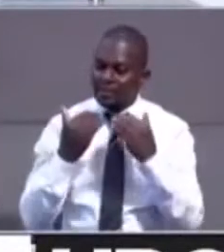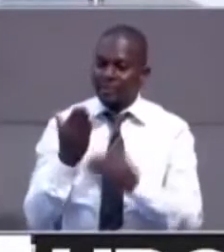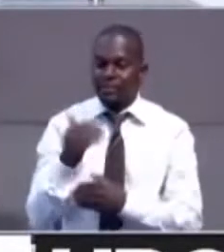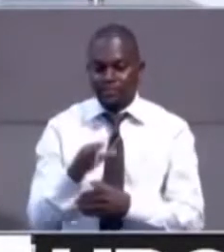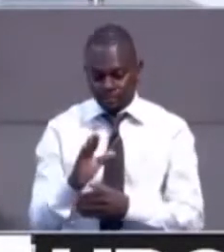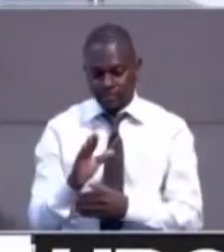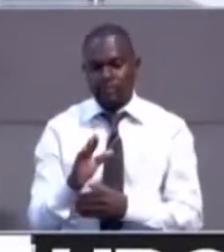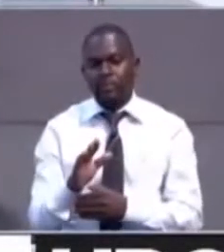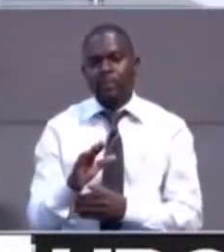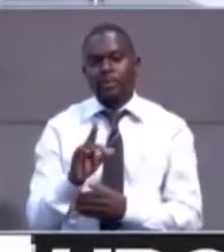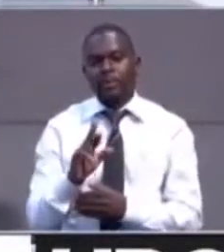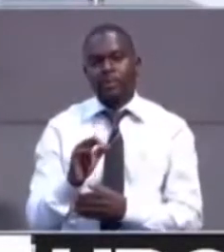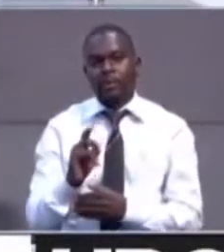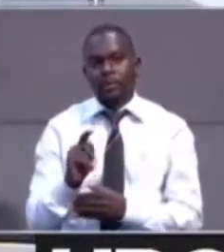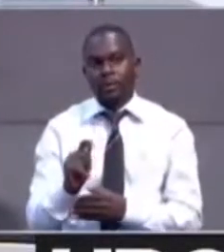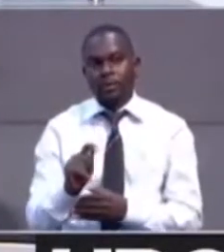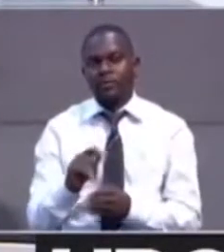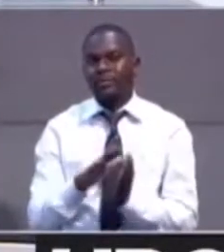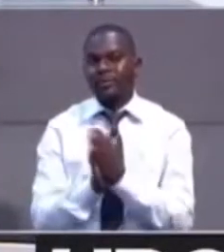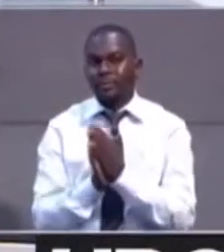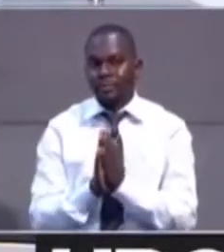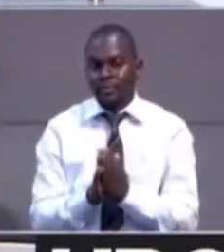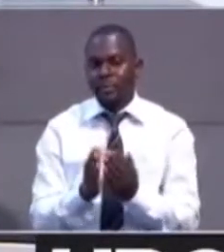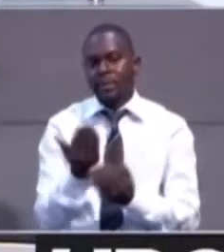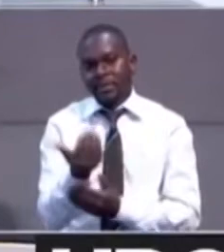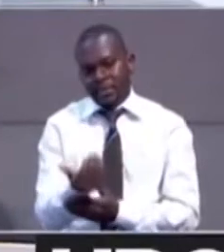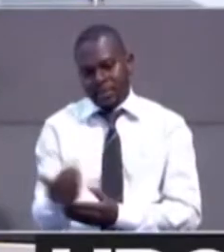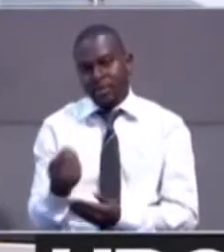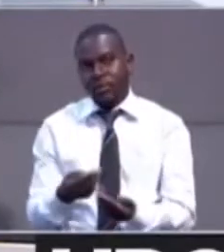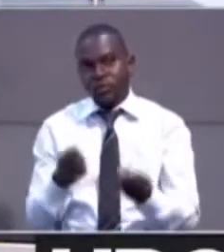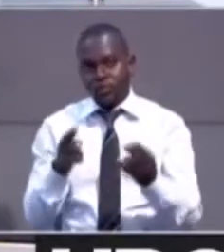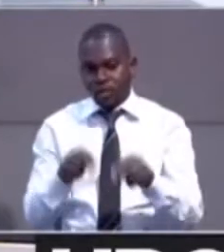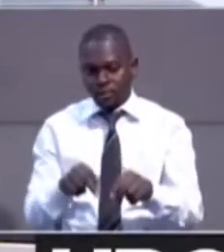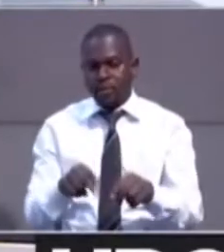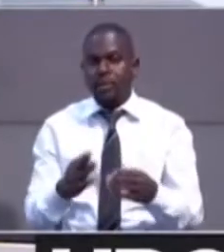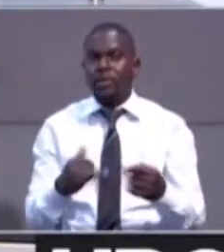Well, thank you so much, Sudat Kaye and Robert Bwaita, for that story on children and what is happening today.